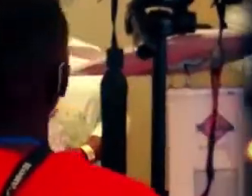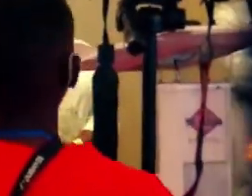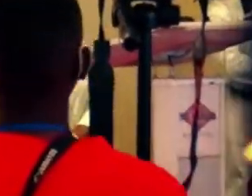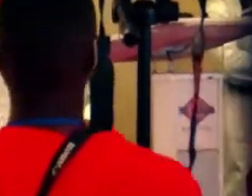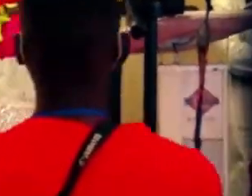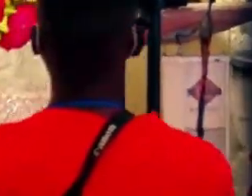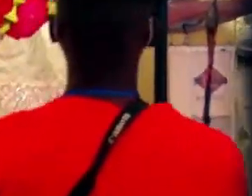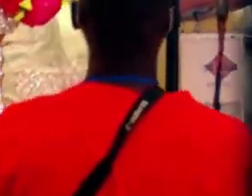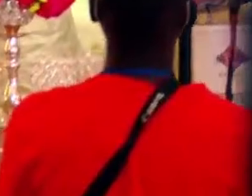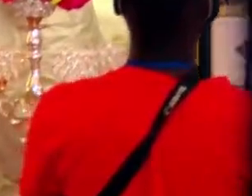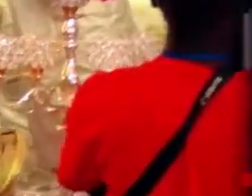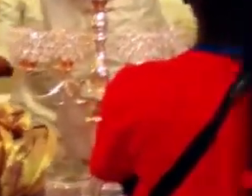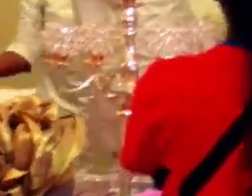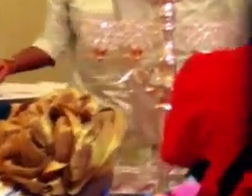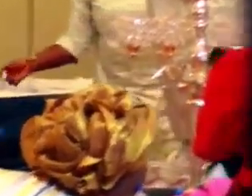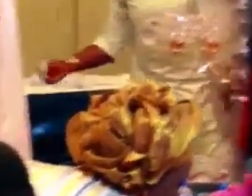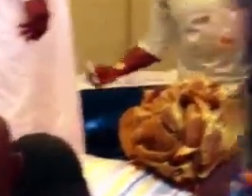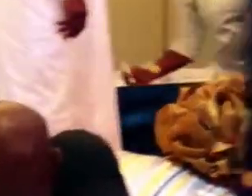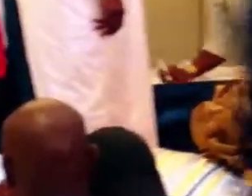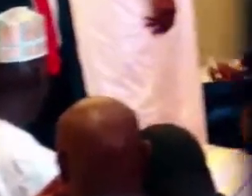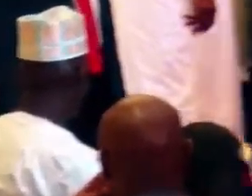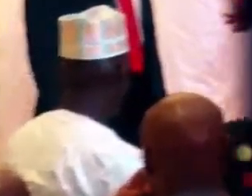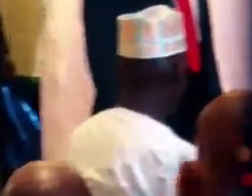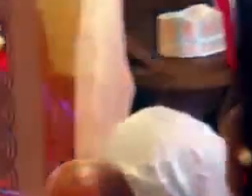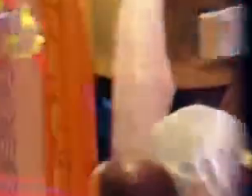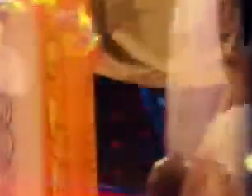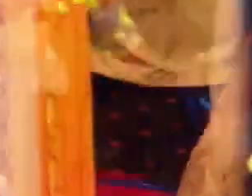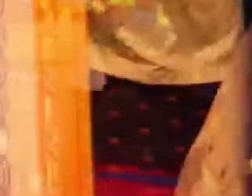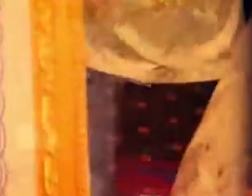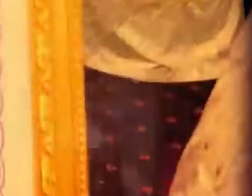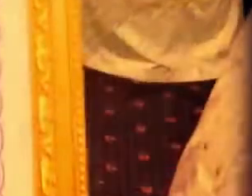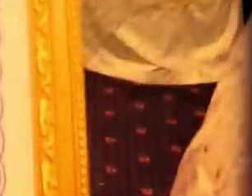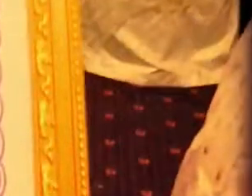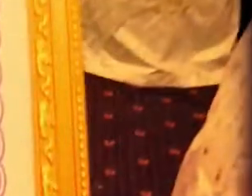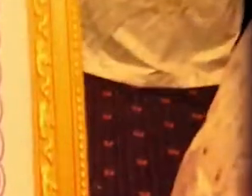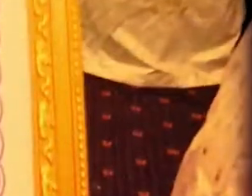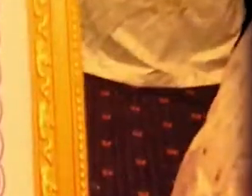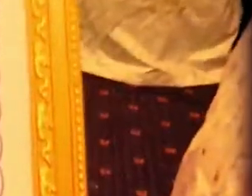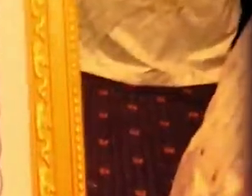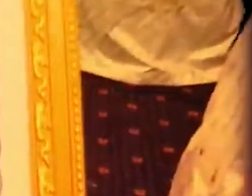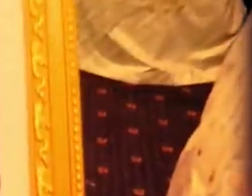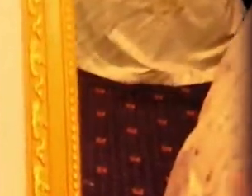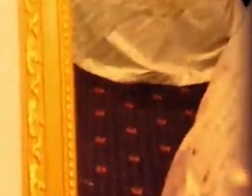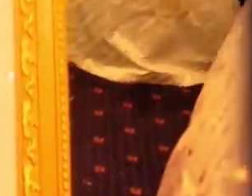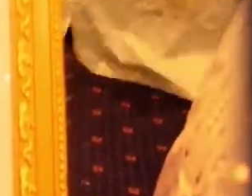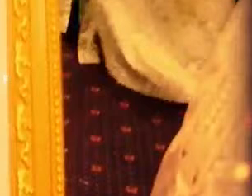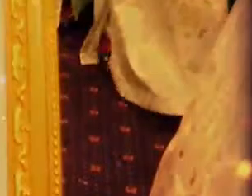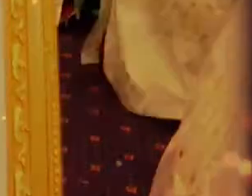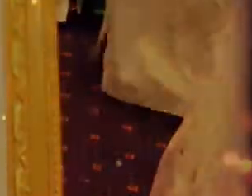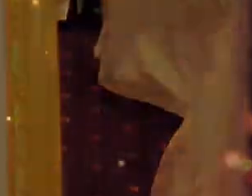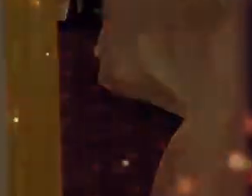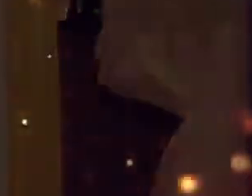us, we will give back to Gambians. That's why we have a slogan, Sunyu Boss.